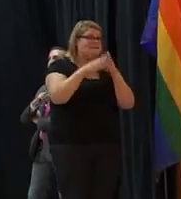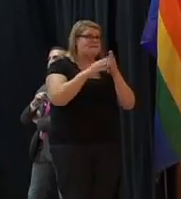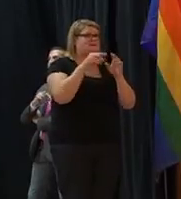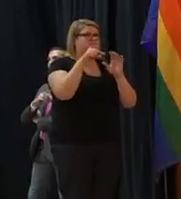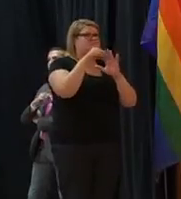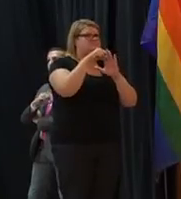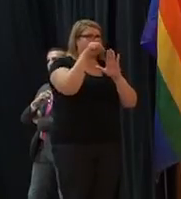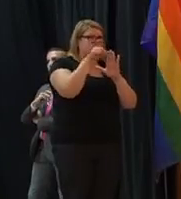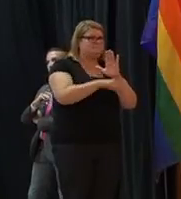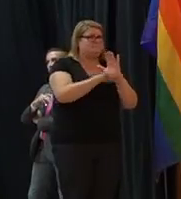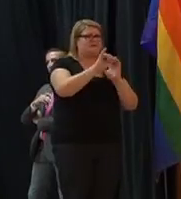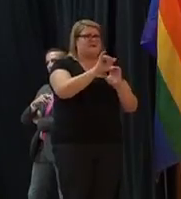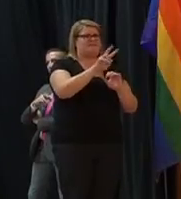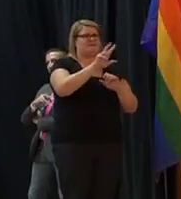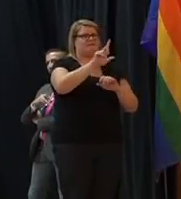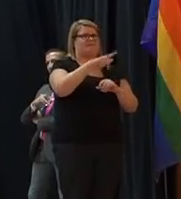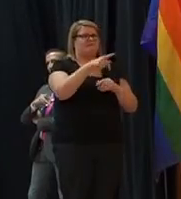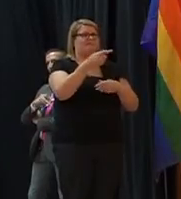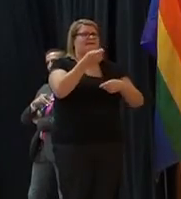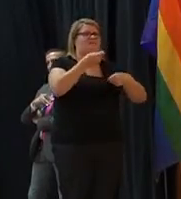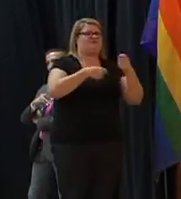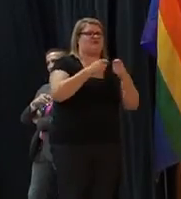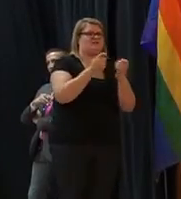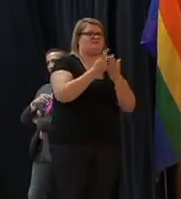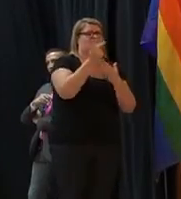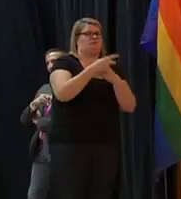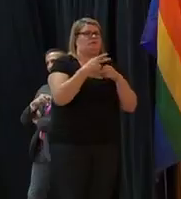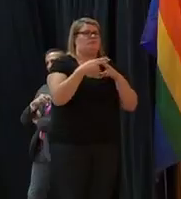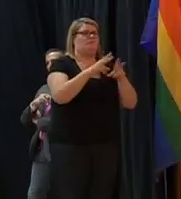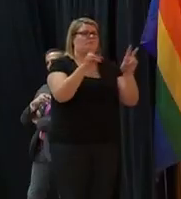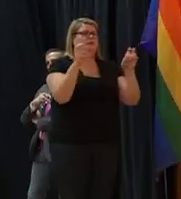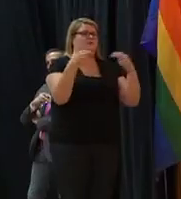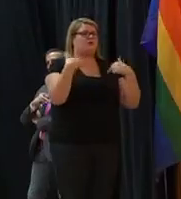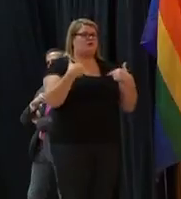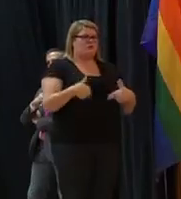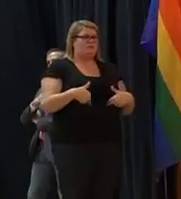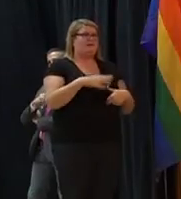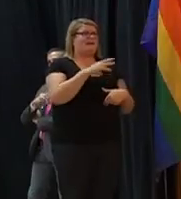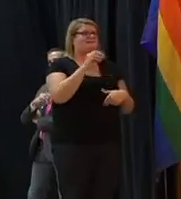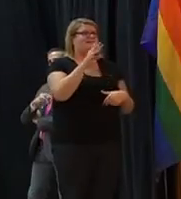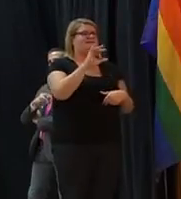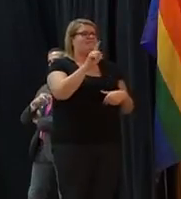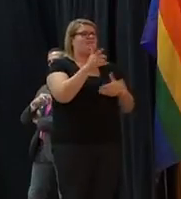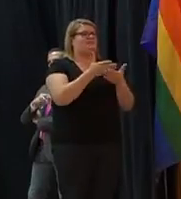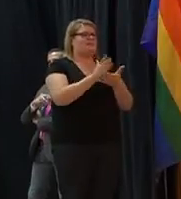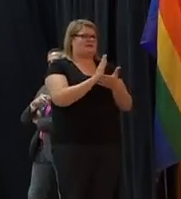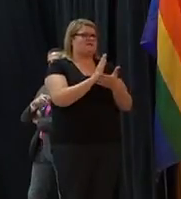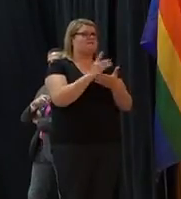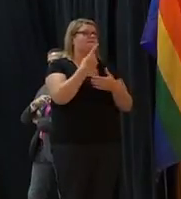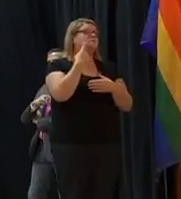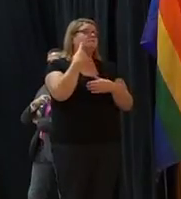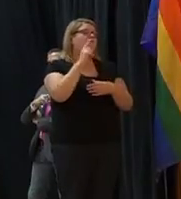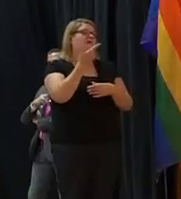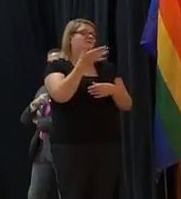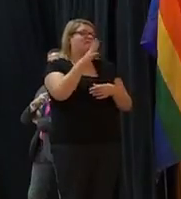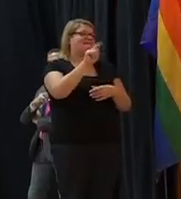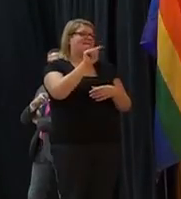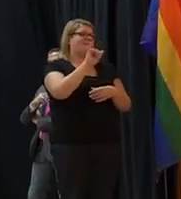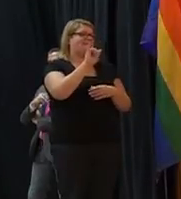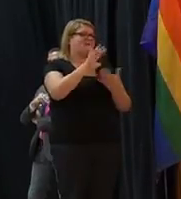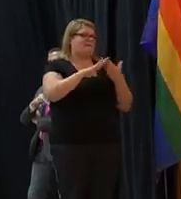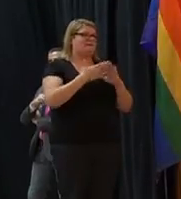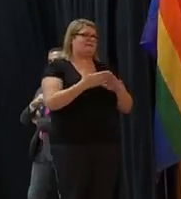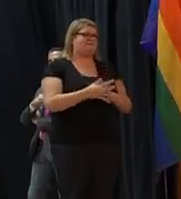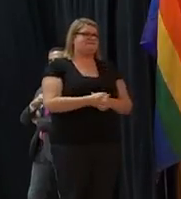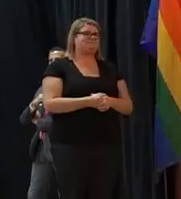intensive IVLP exchange program entitled Human and Civil Rights for the LGBTI